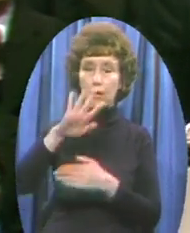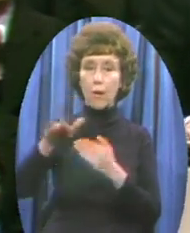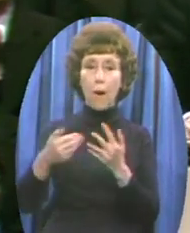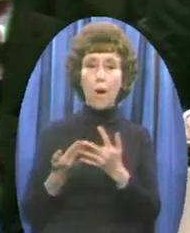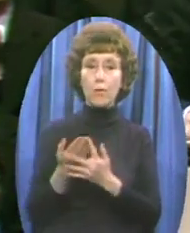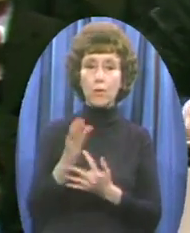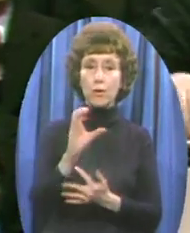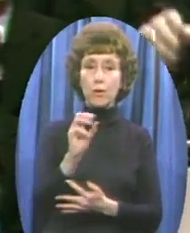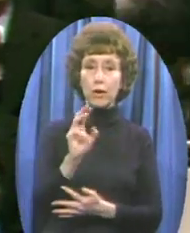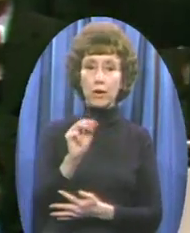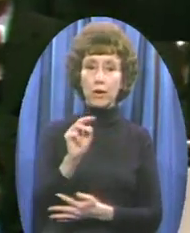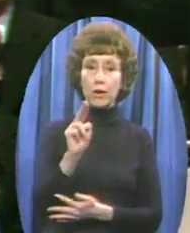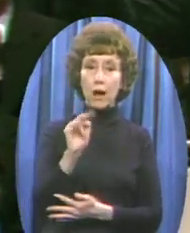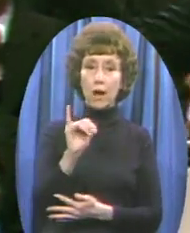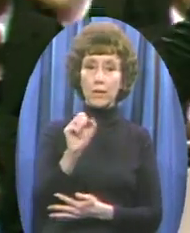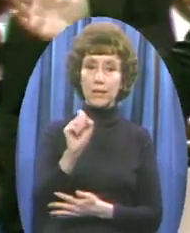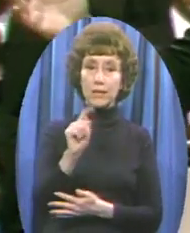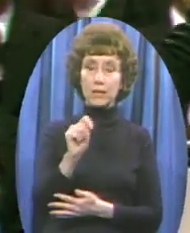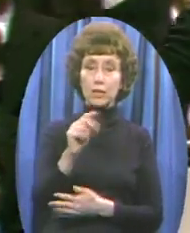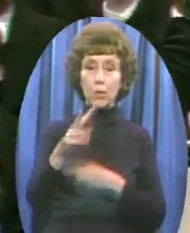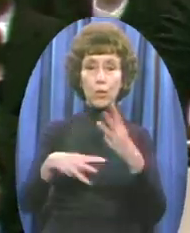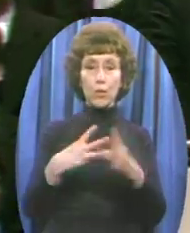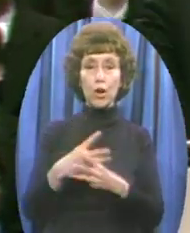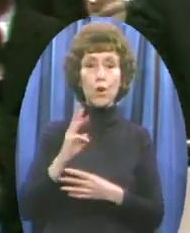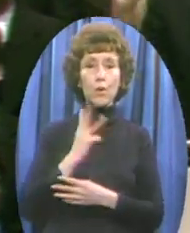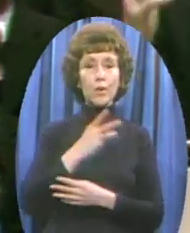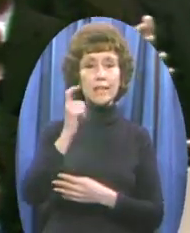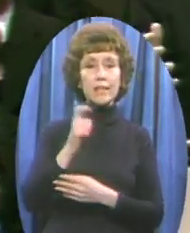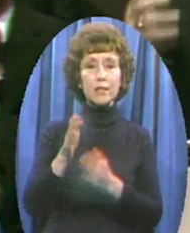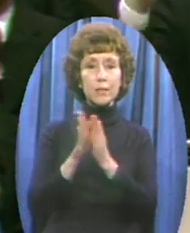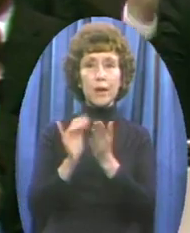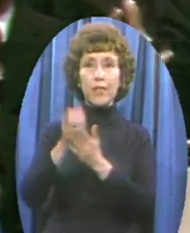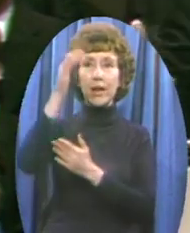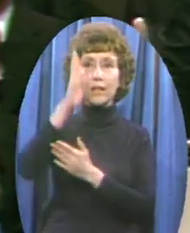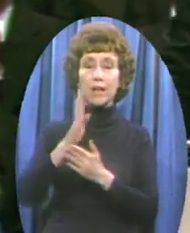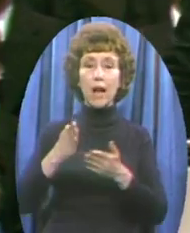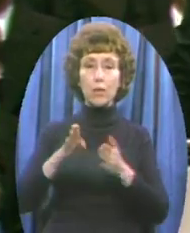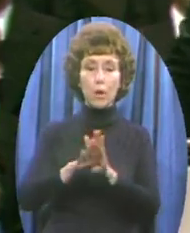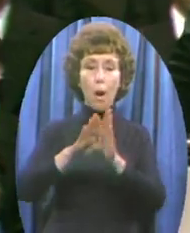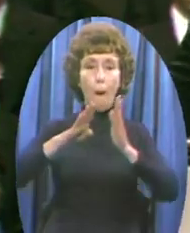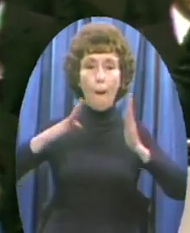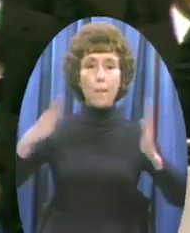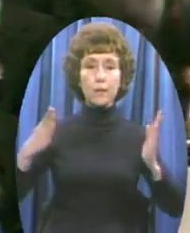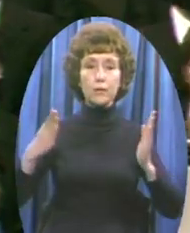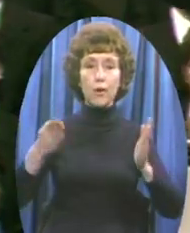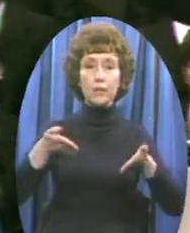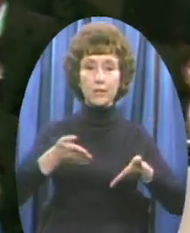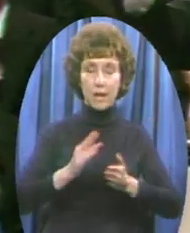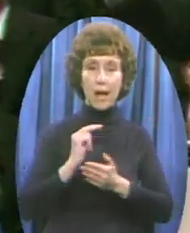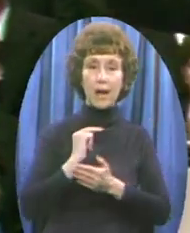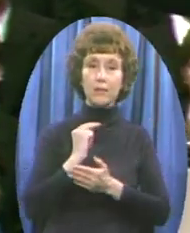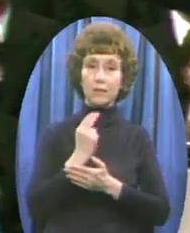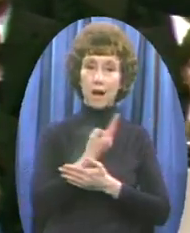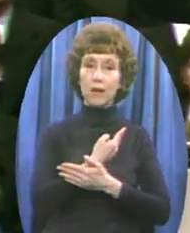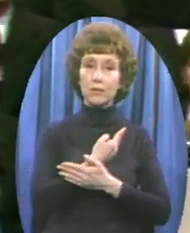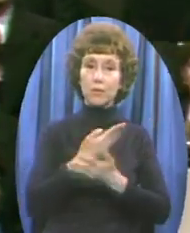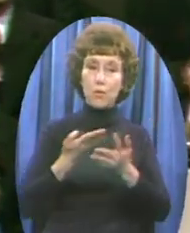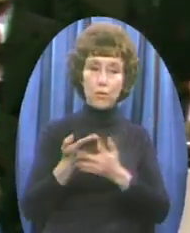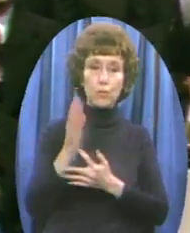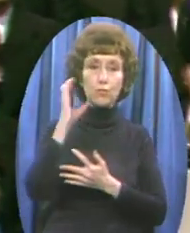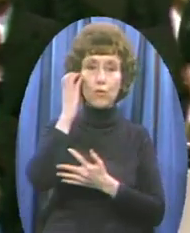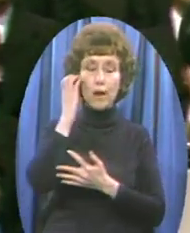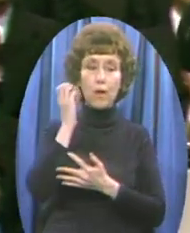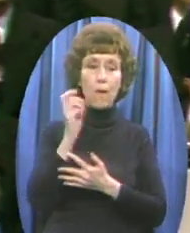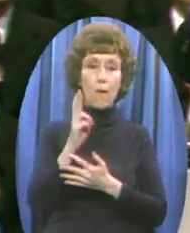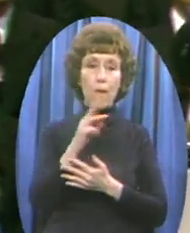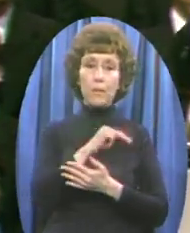world. And we need to pray that God will open the doors and help us through radio and television and missionaries somehow to get back in there with a message and pray for the saints